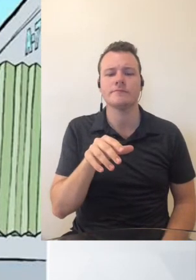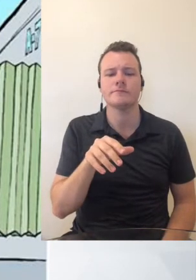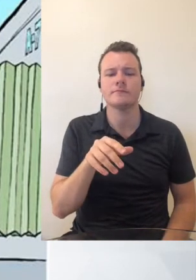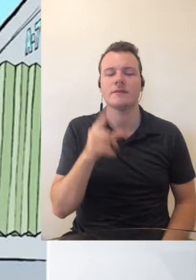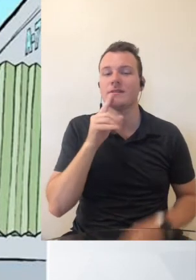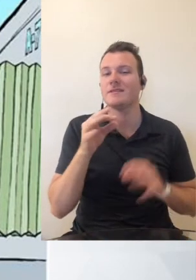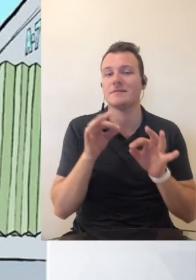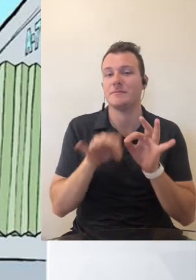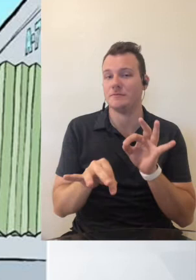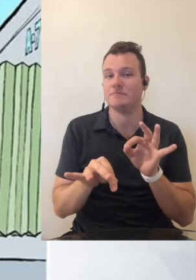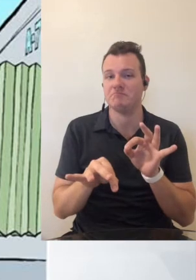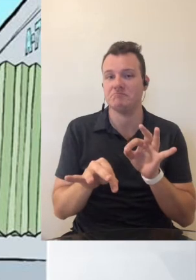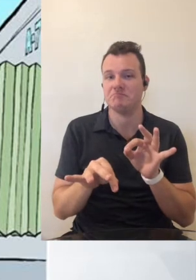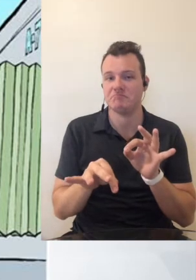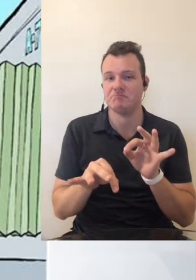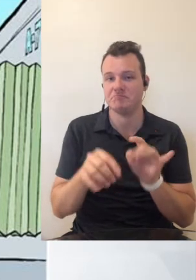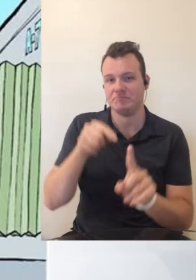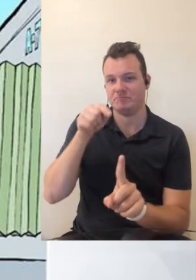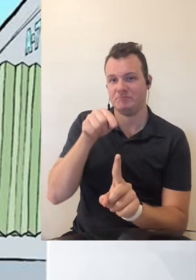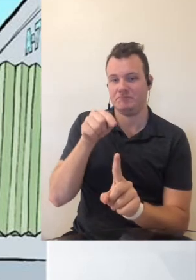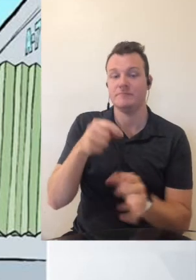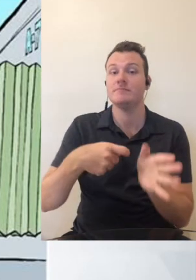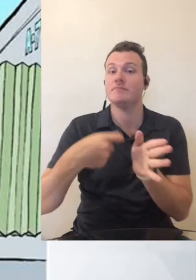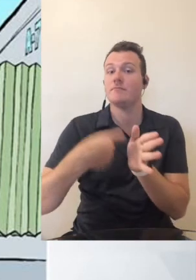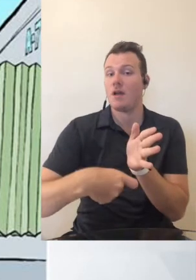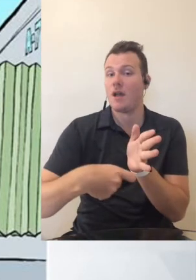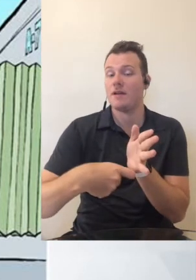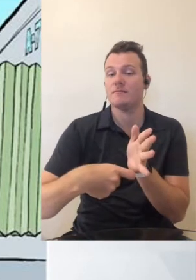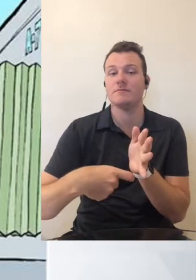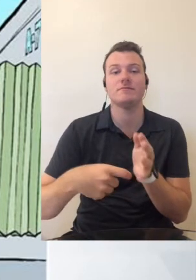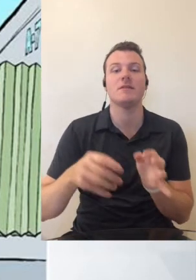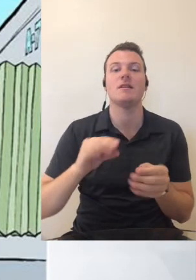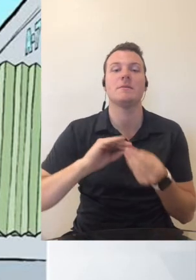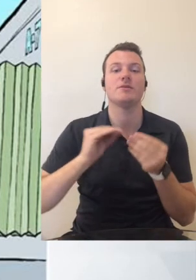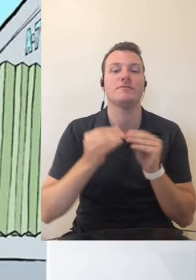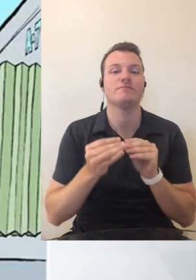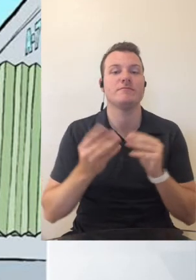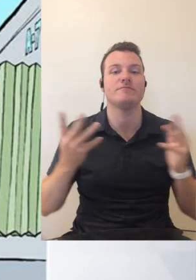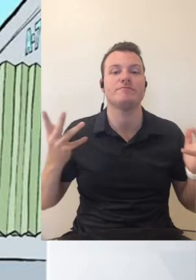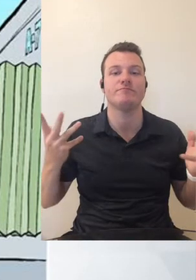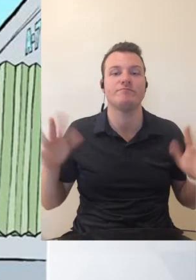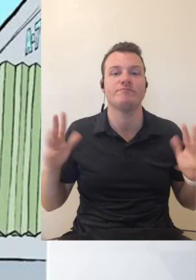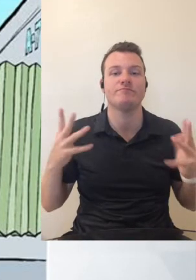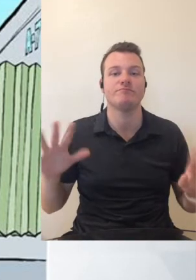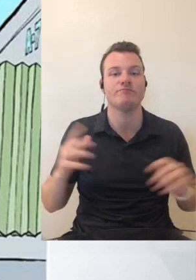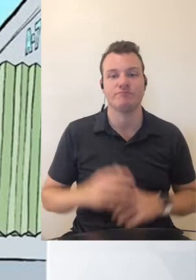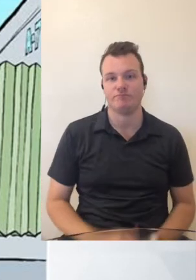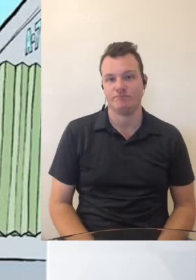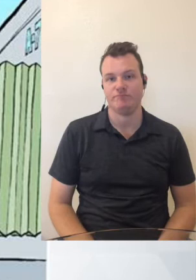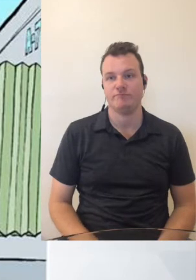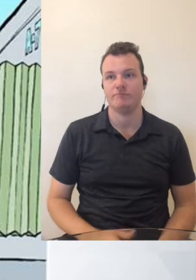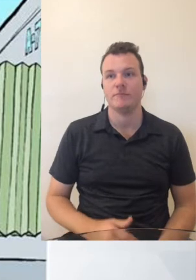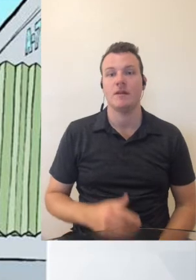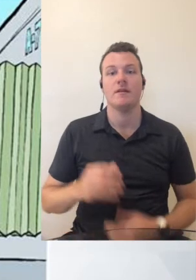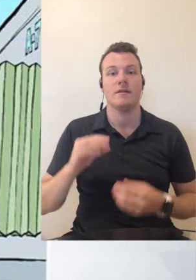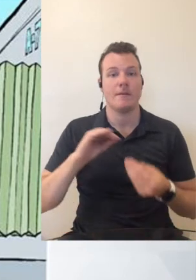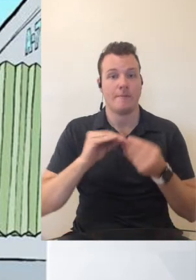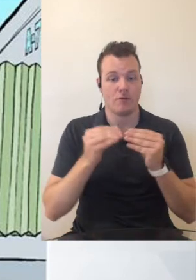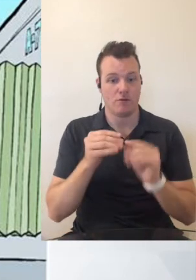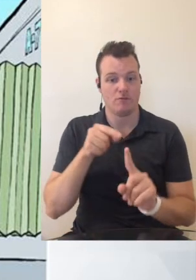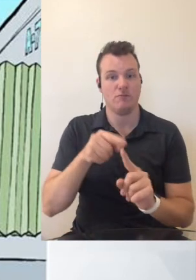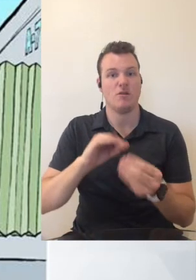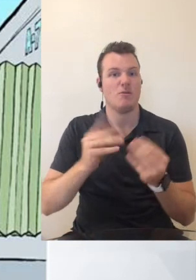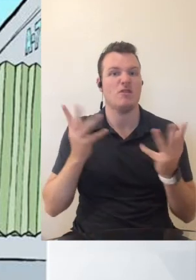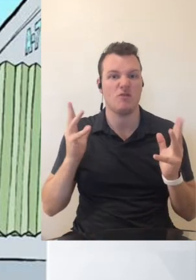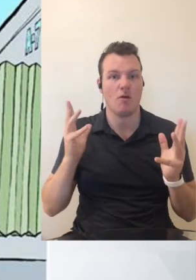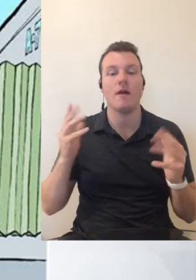is for this simple fact. Price is just a number. There is a value that